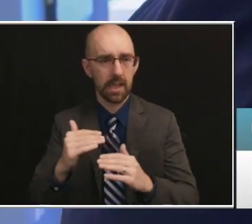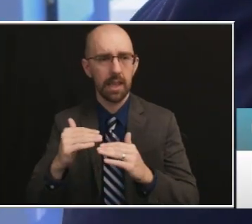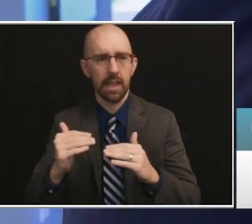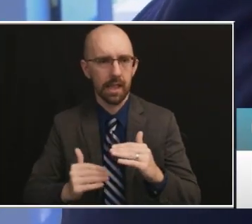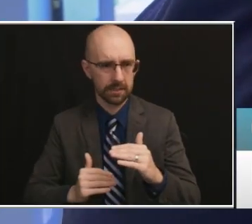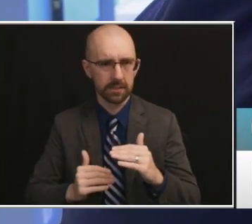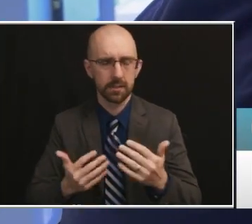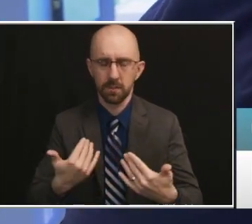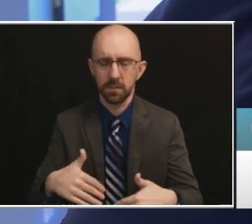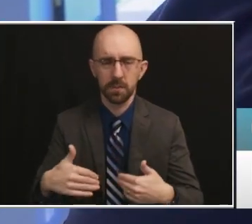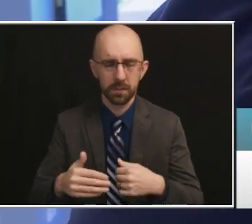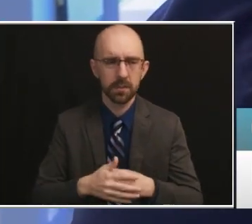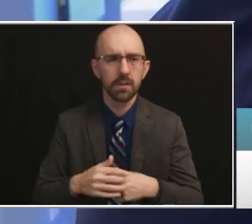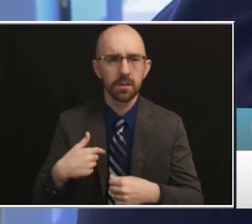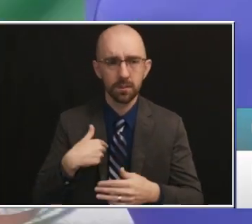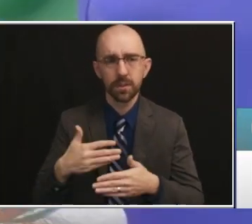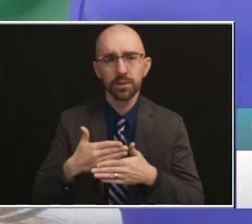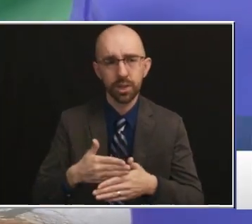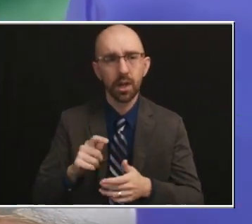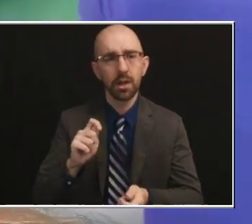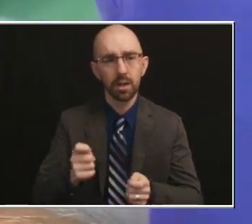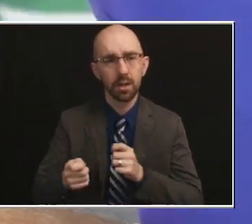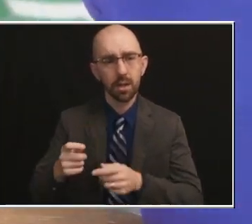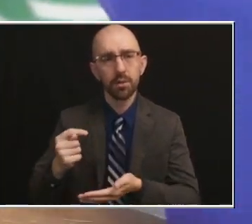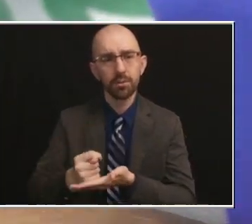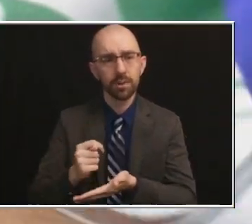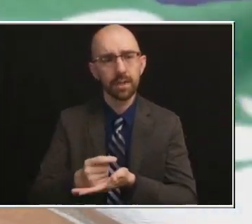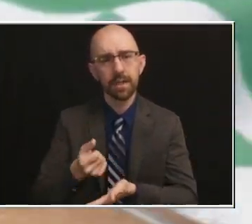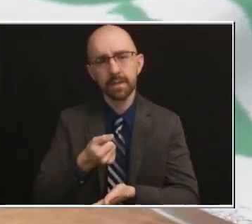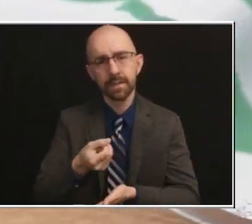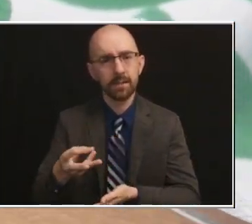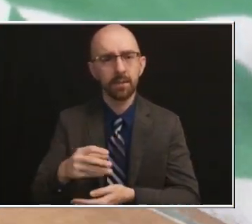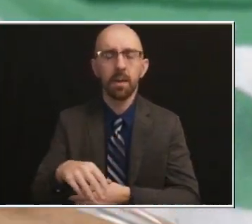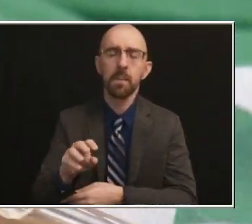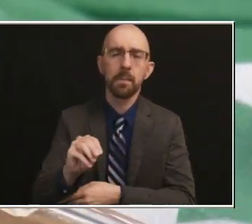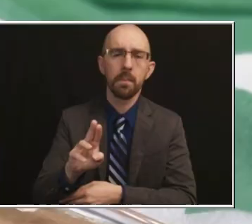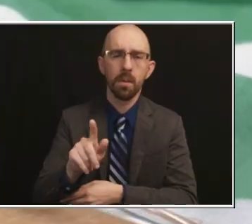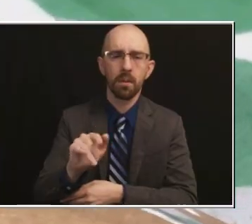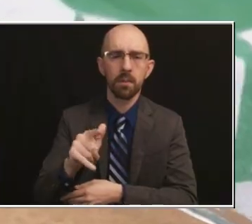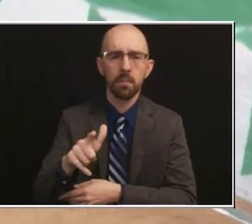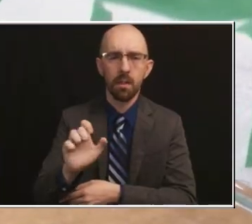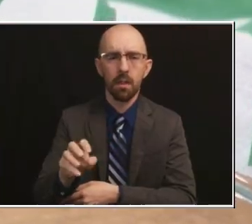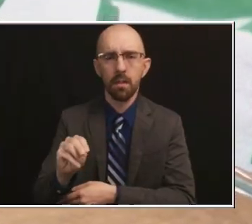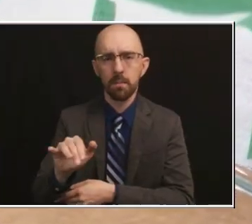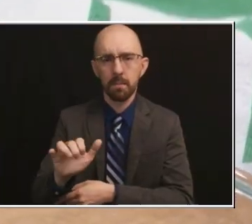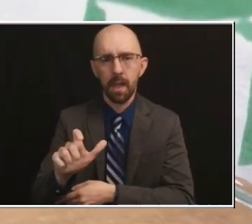We share the evolution of treating multiple myeloma tomorrow at 8 a.m.